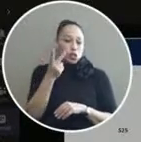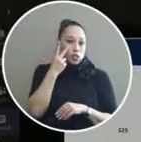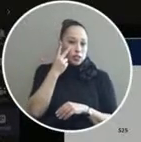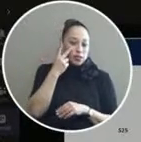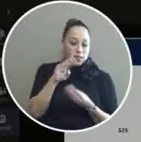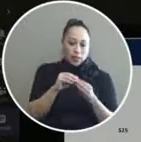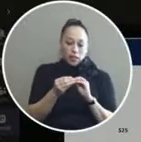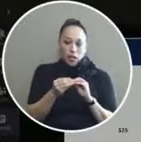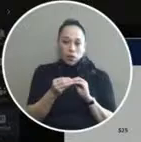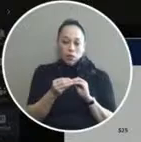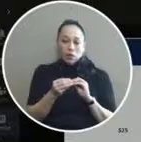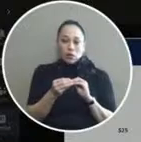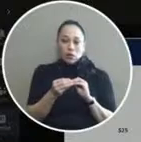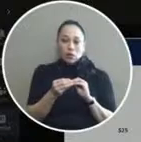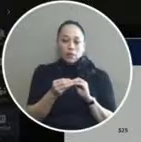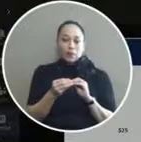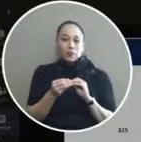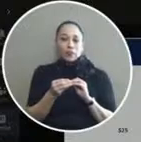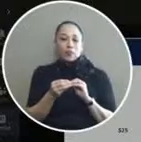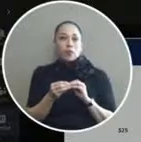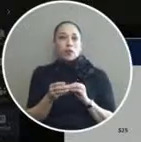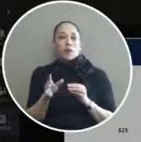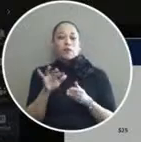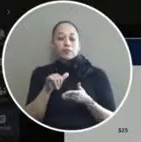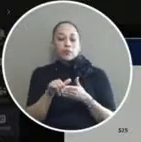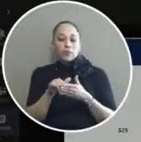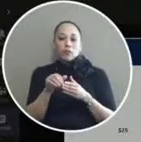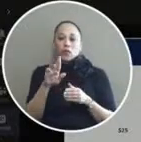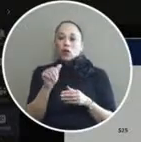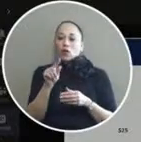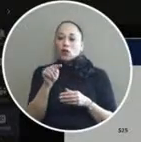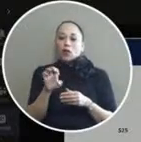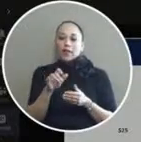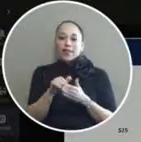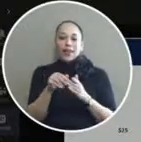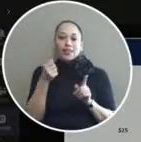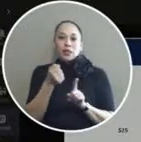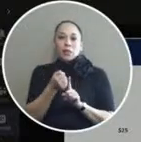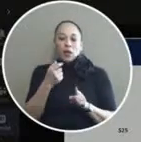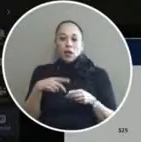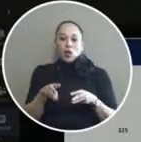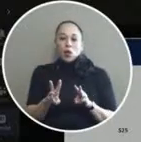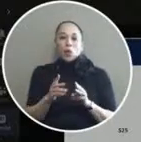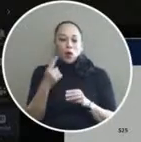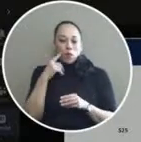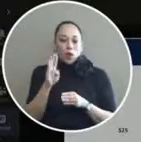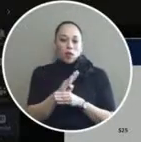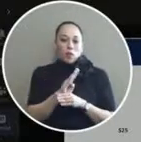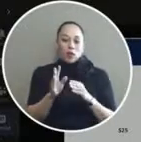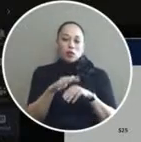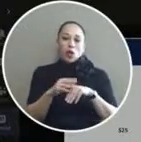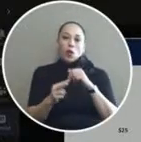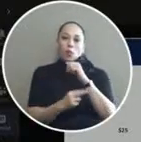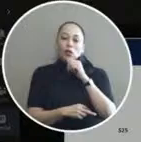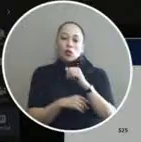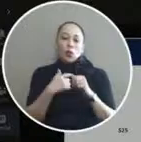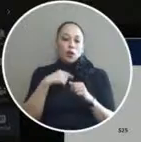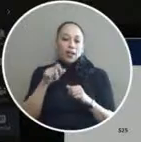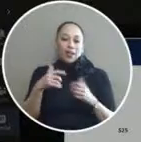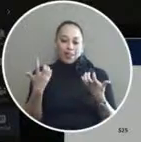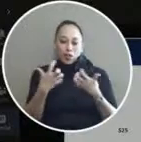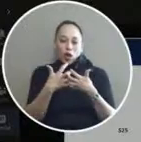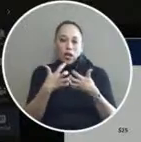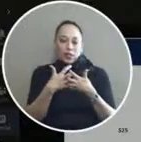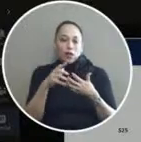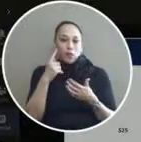numbers behaving erratically, really, the exchange rate. This is impacting our way that we conduct business at Bridges because we do have to adjust our